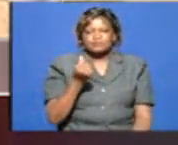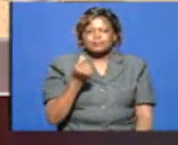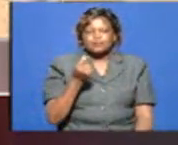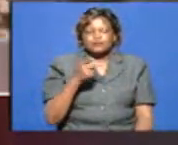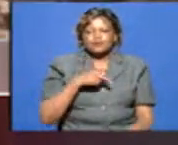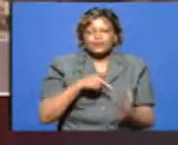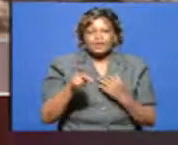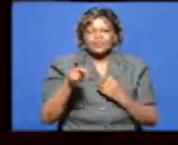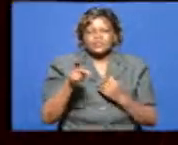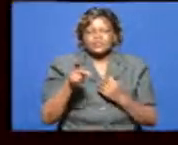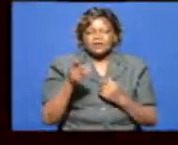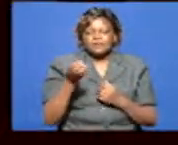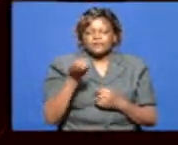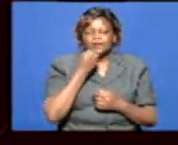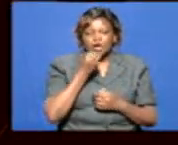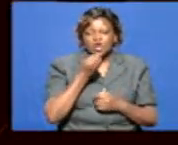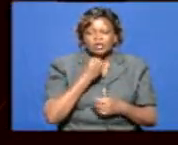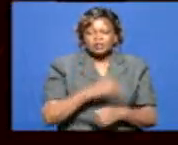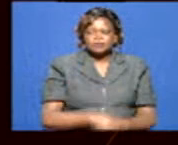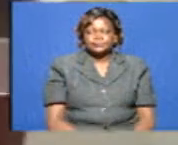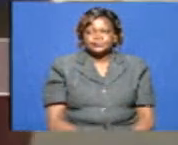food.